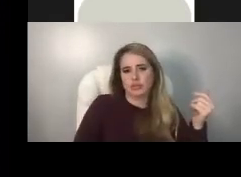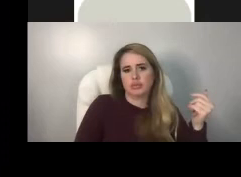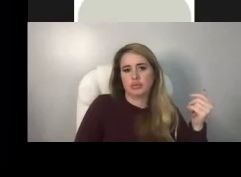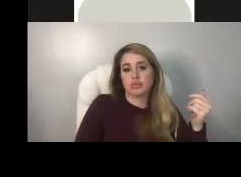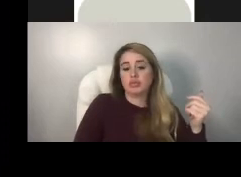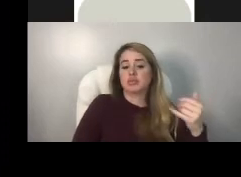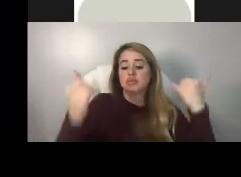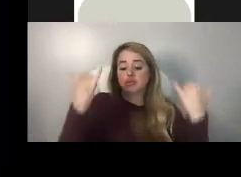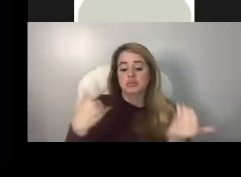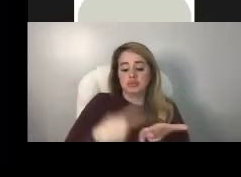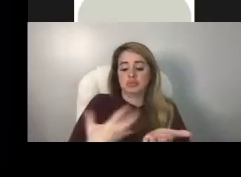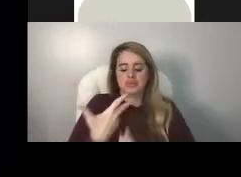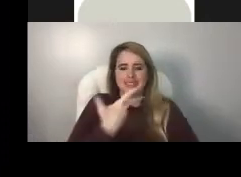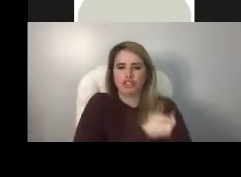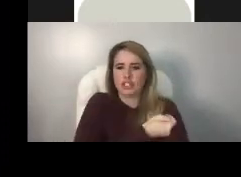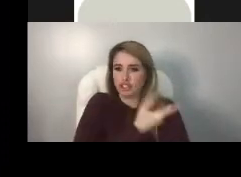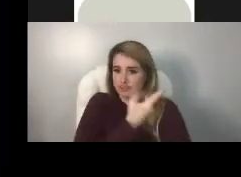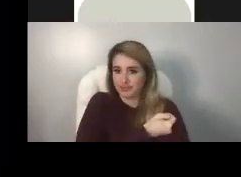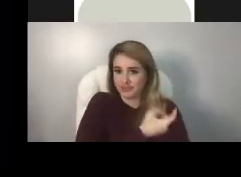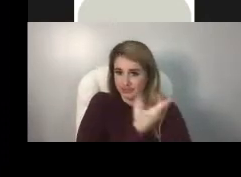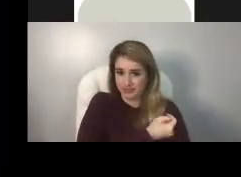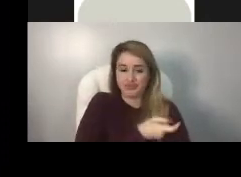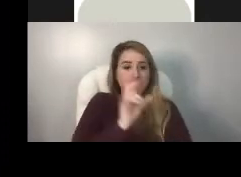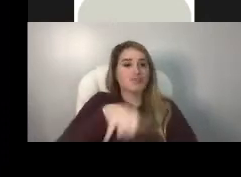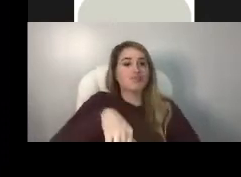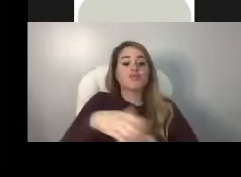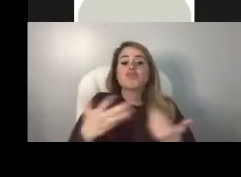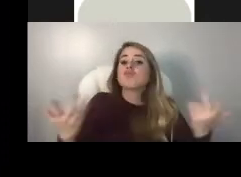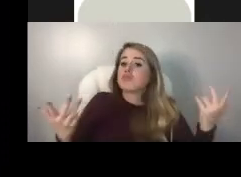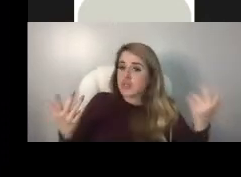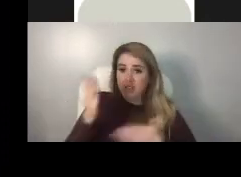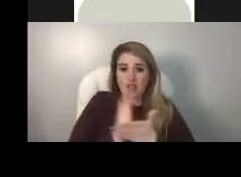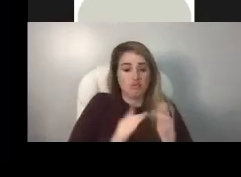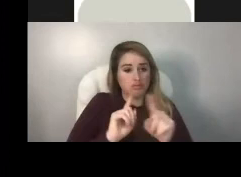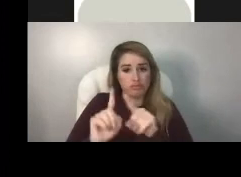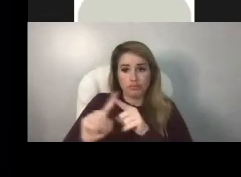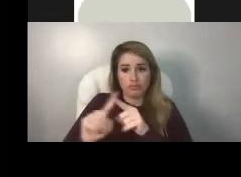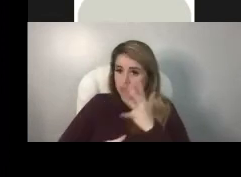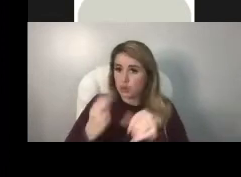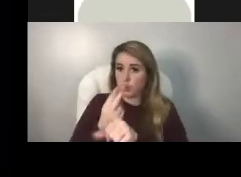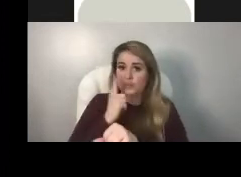Injections. So there are a number of things that we can inject into joints.